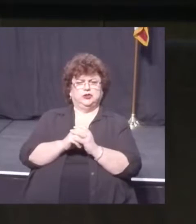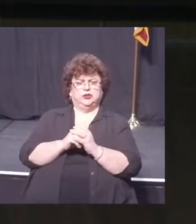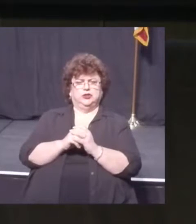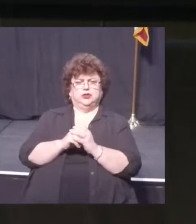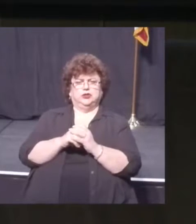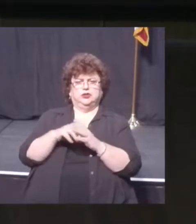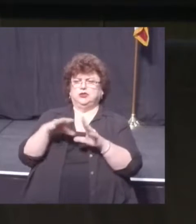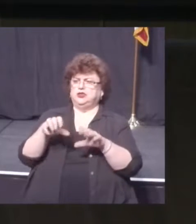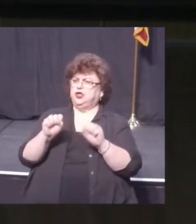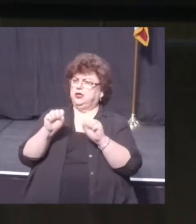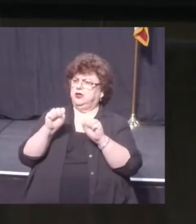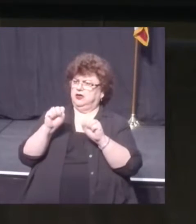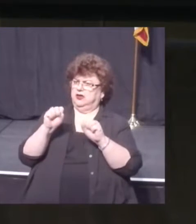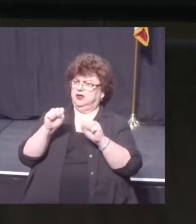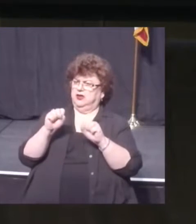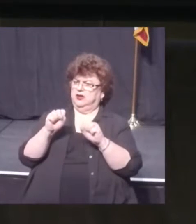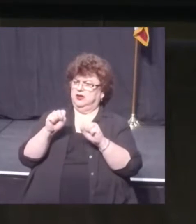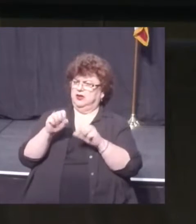day today